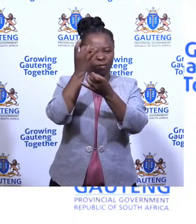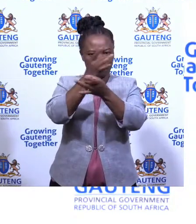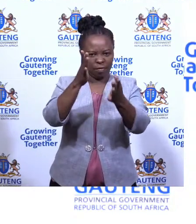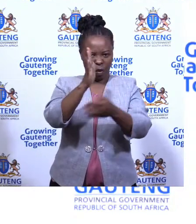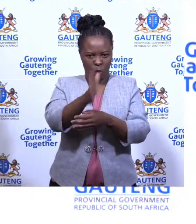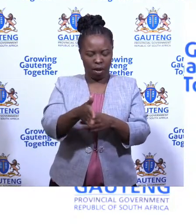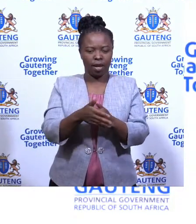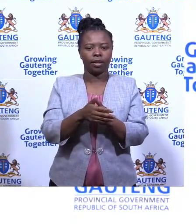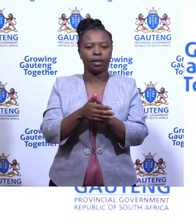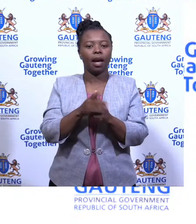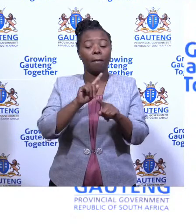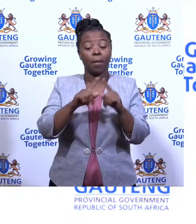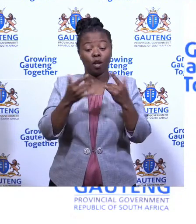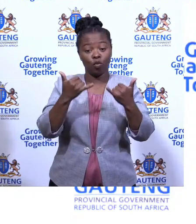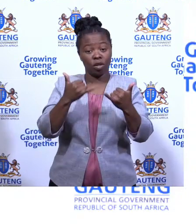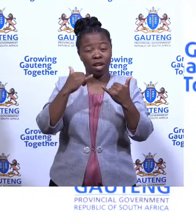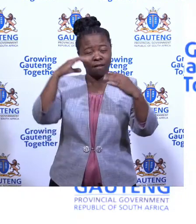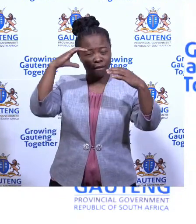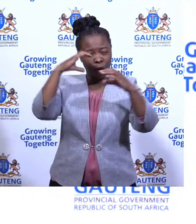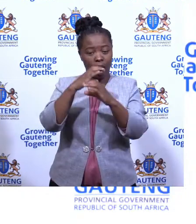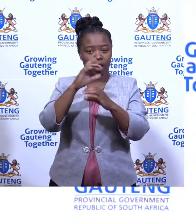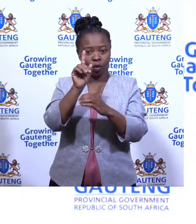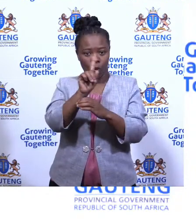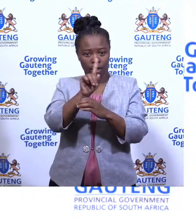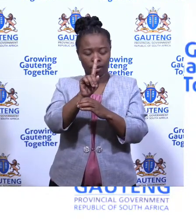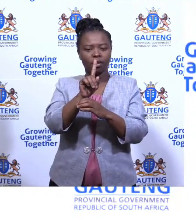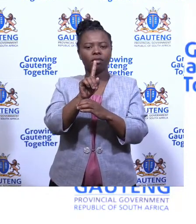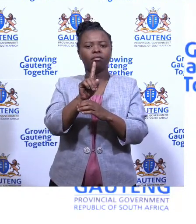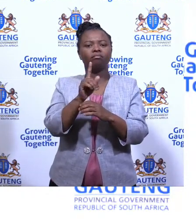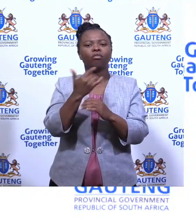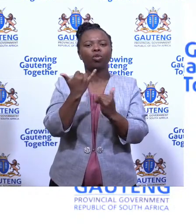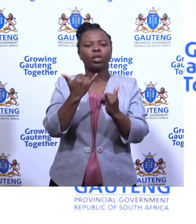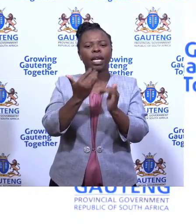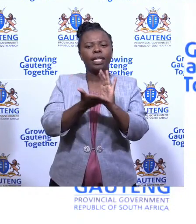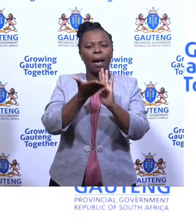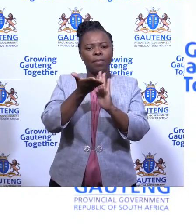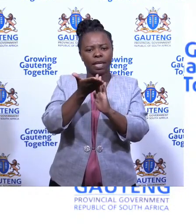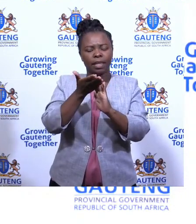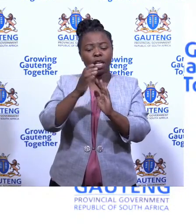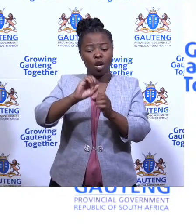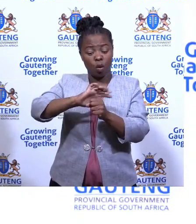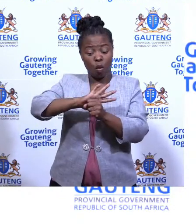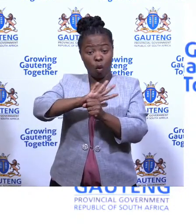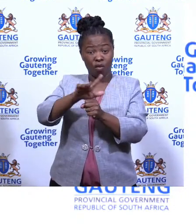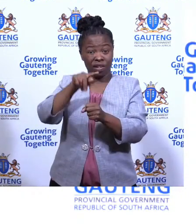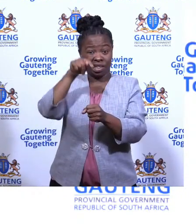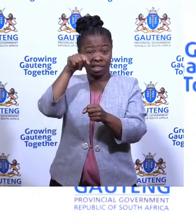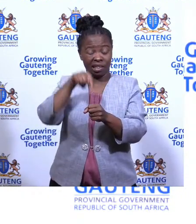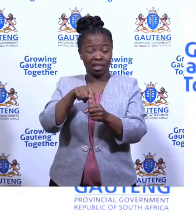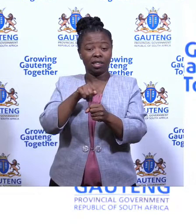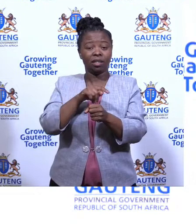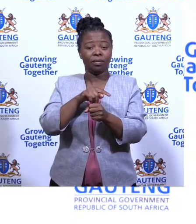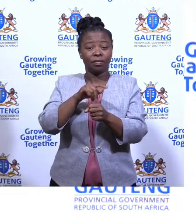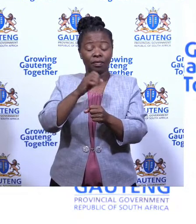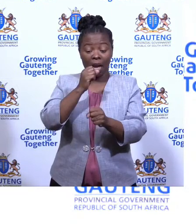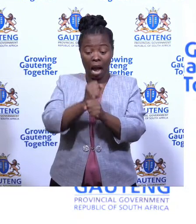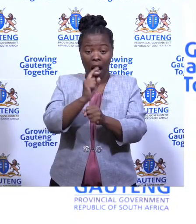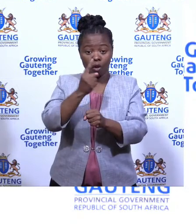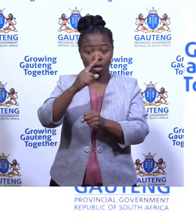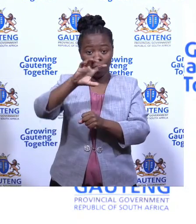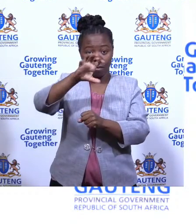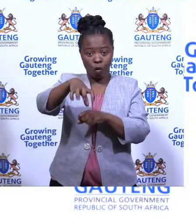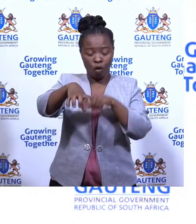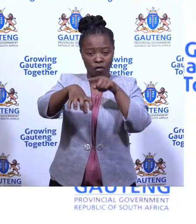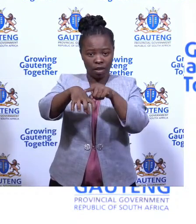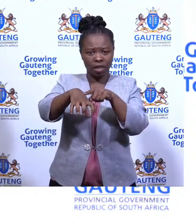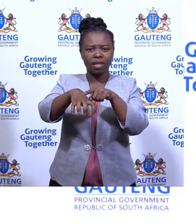main focus of today's briefing is that the pandemic, the COVID-19 pandemic in Gauteng province